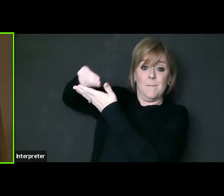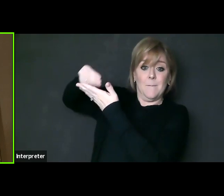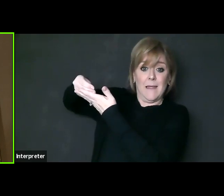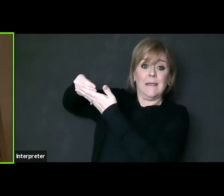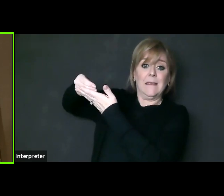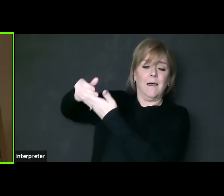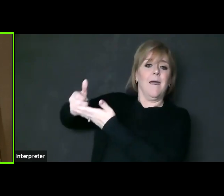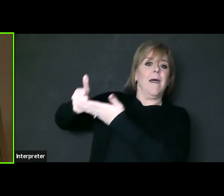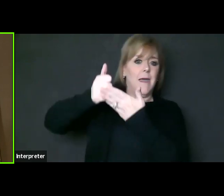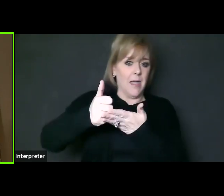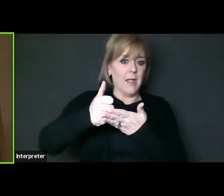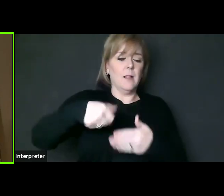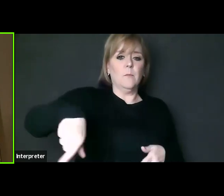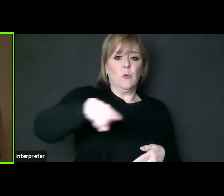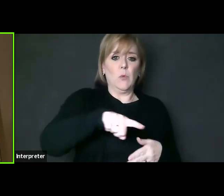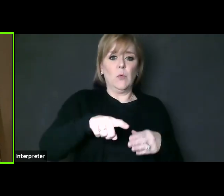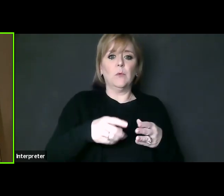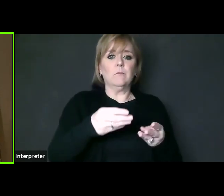that payment.